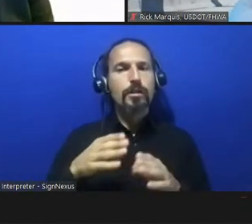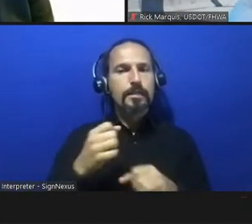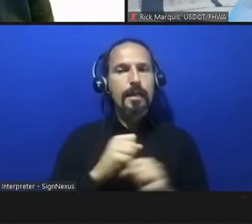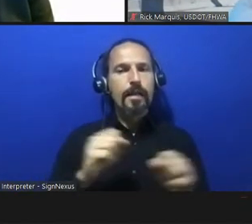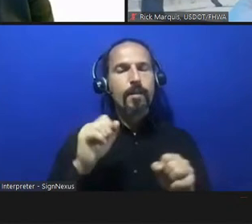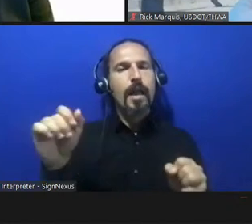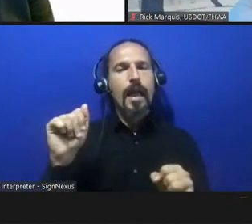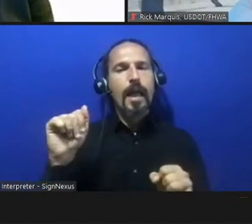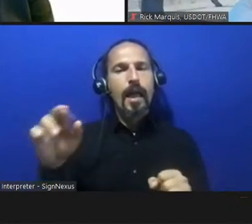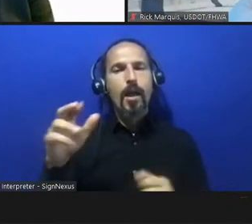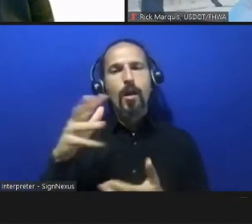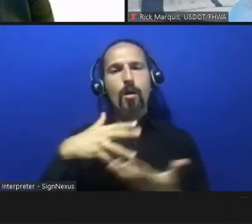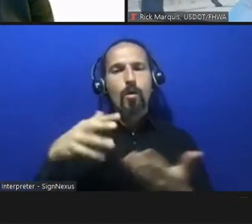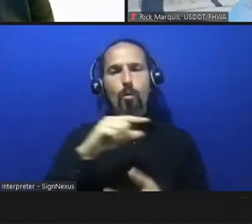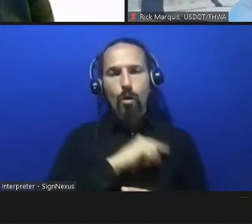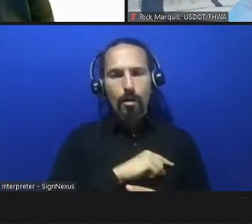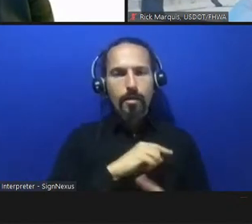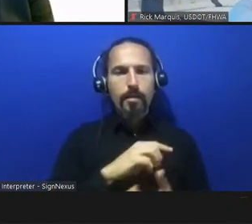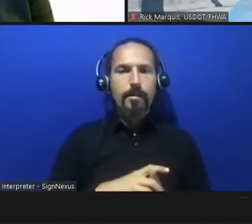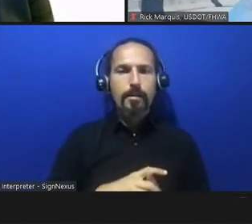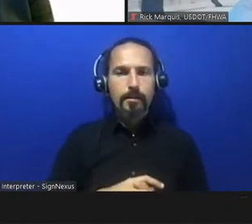quality brooke